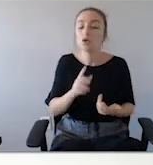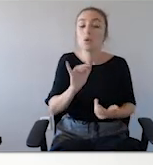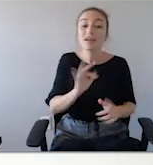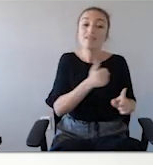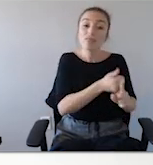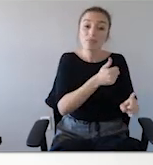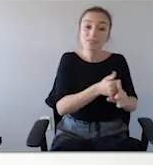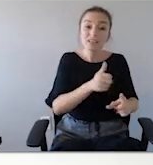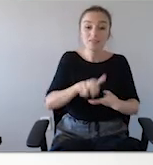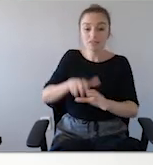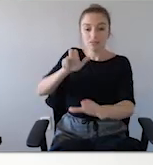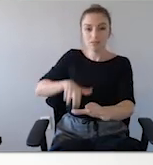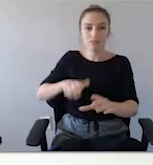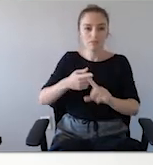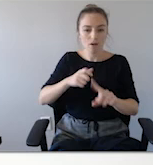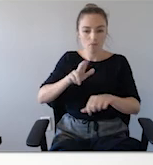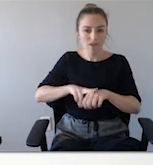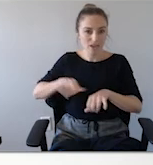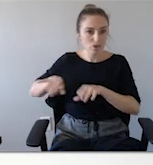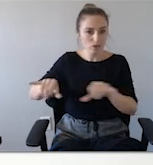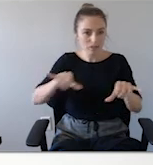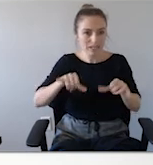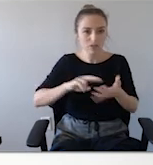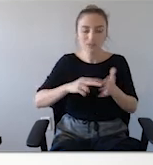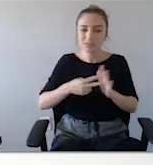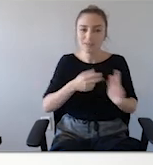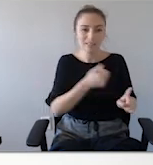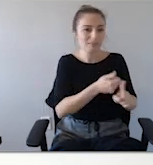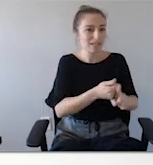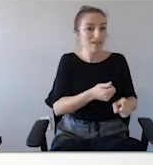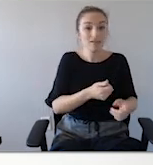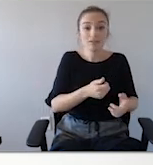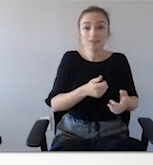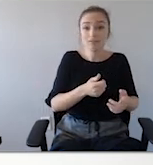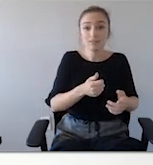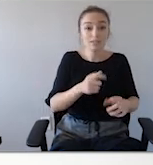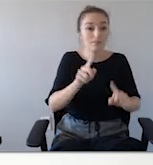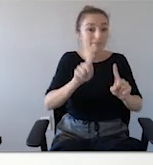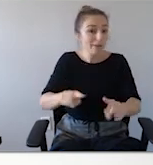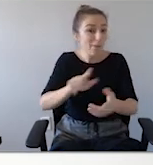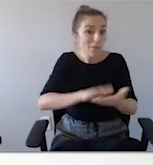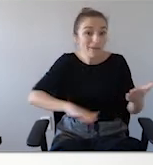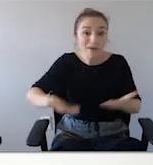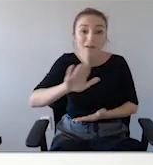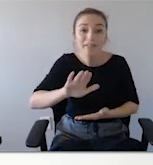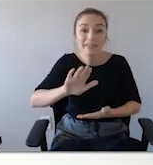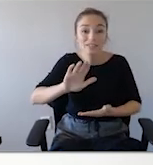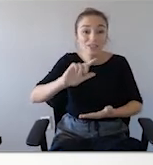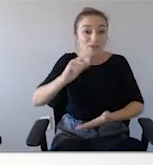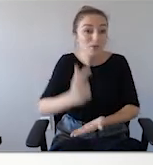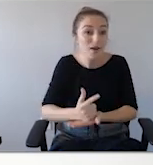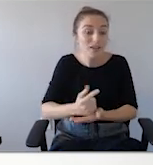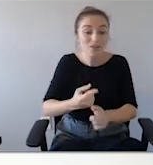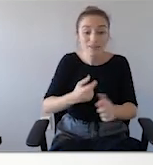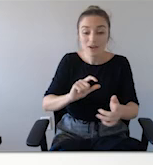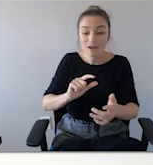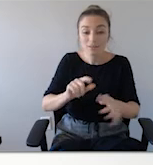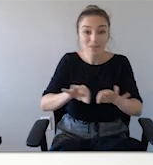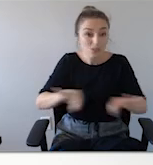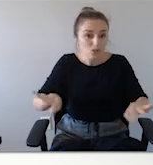and graduate from a degree seeking, getting a college degree. They're not going to get a certification, like